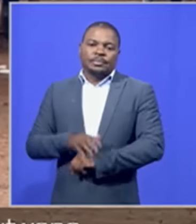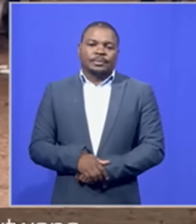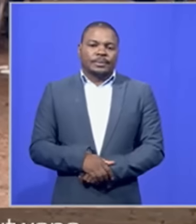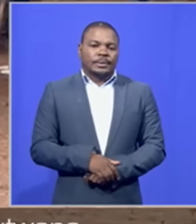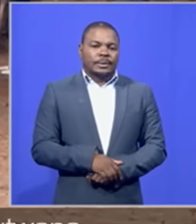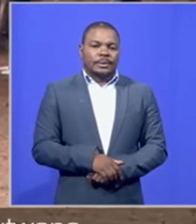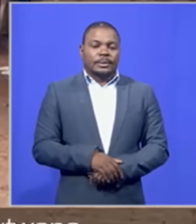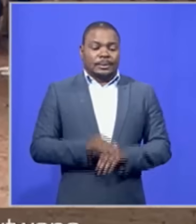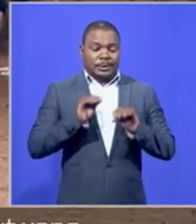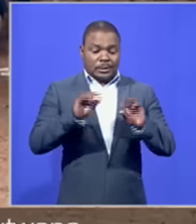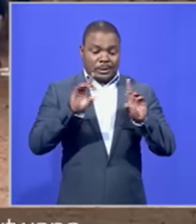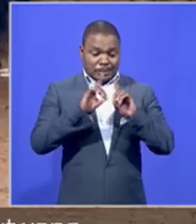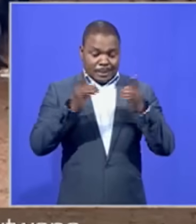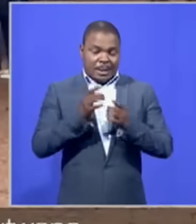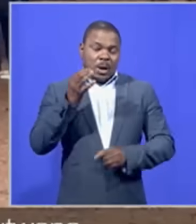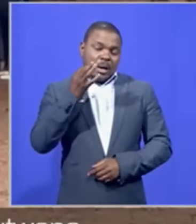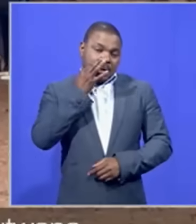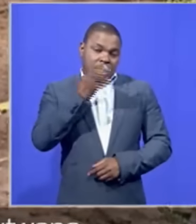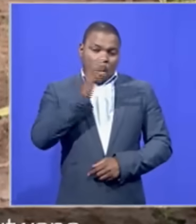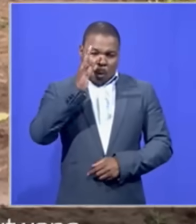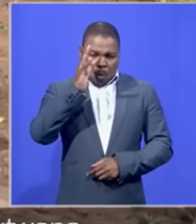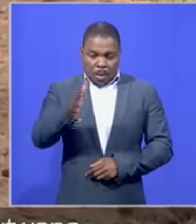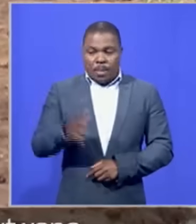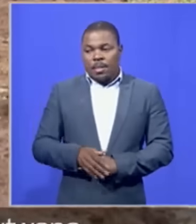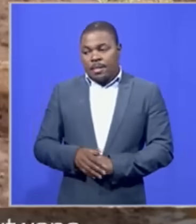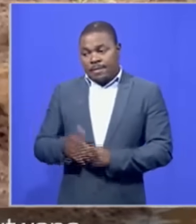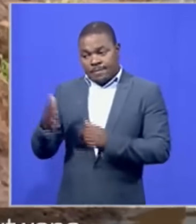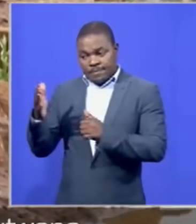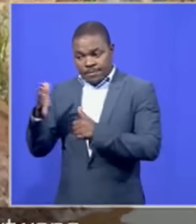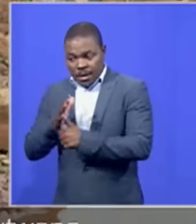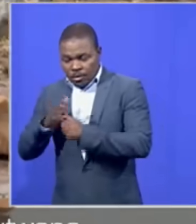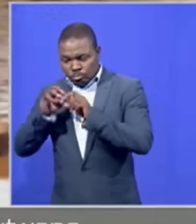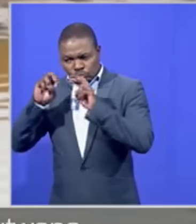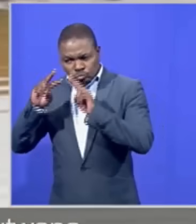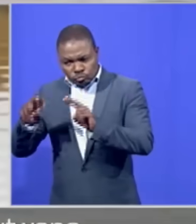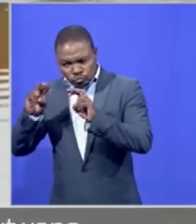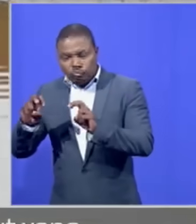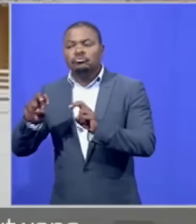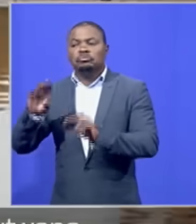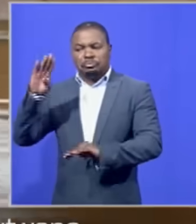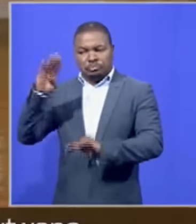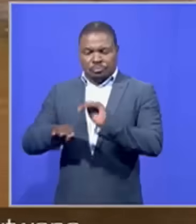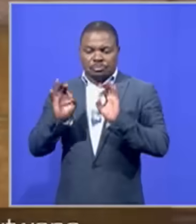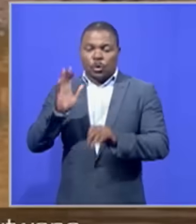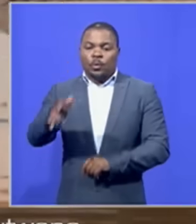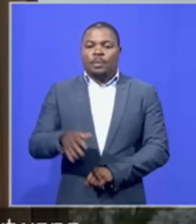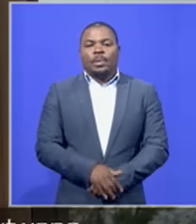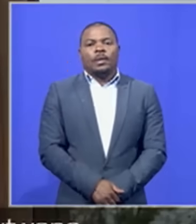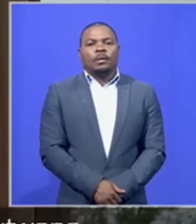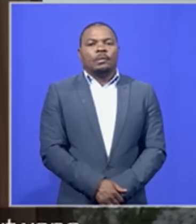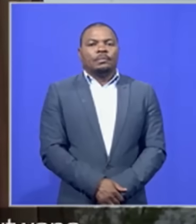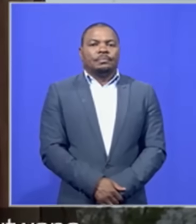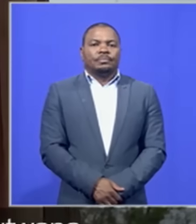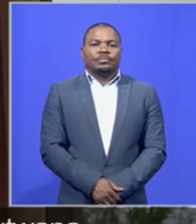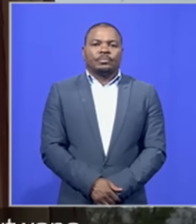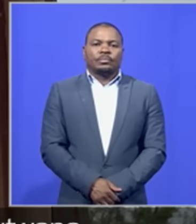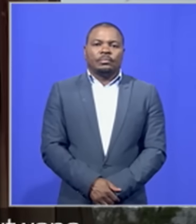ya thuto e re e tla tšea dikgato tša maleba morago ga go ruma ka dinyakišo tša bona. Na ke Koketšo Motao wa ditaba